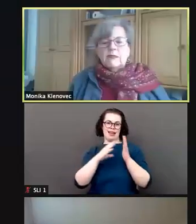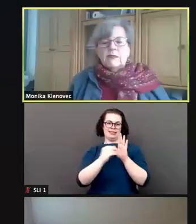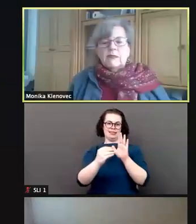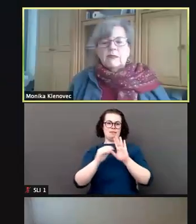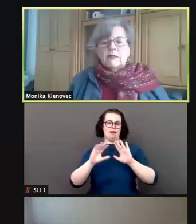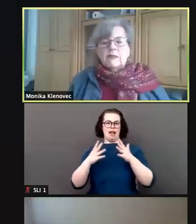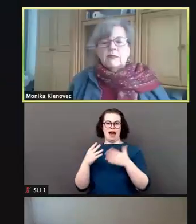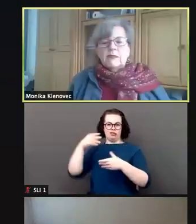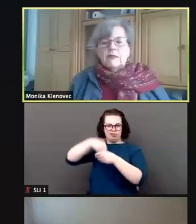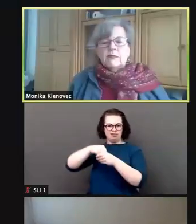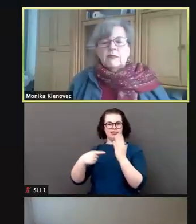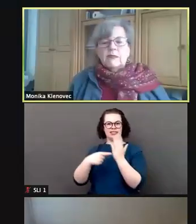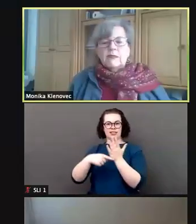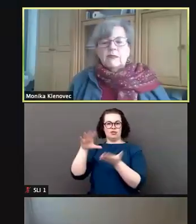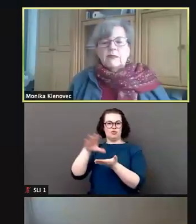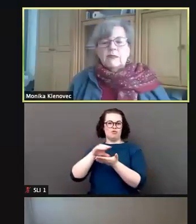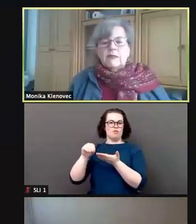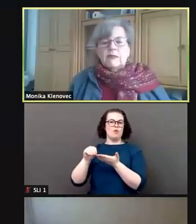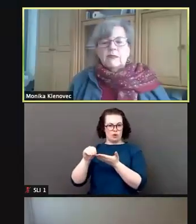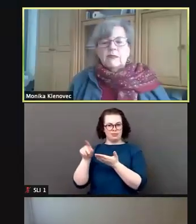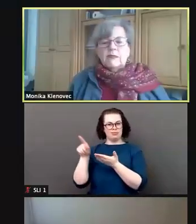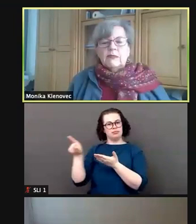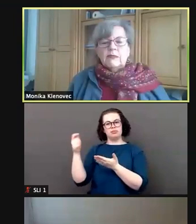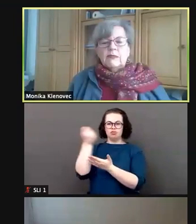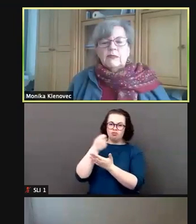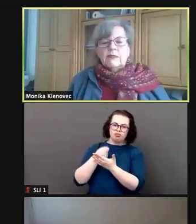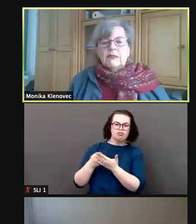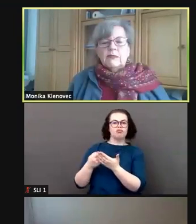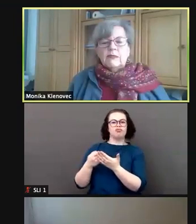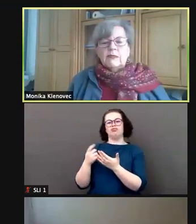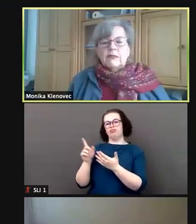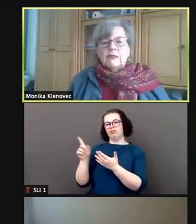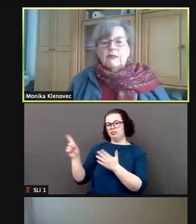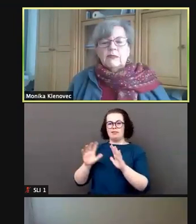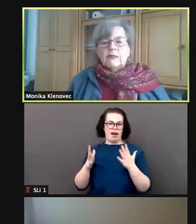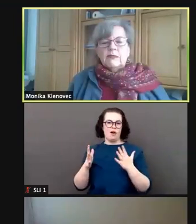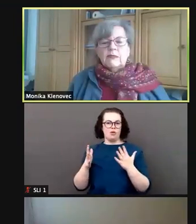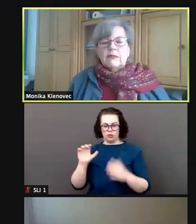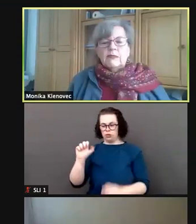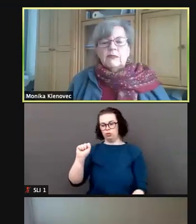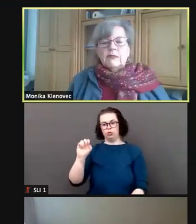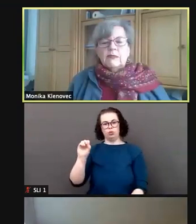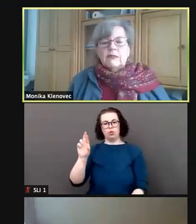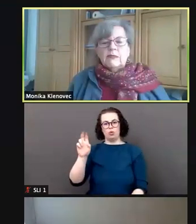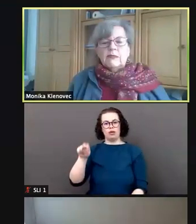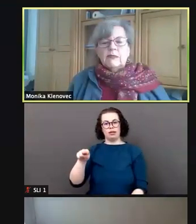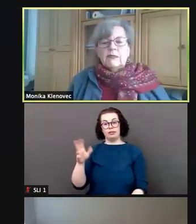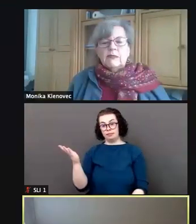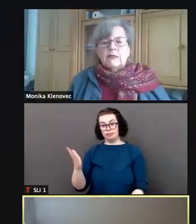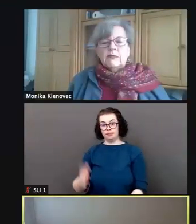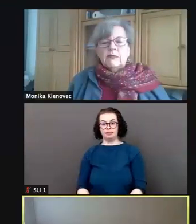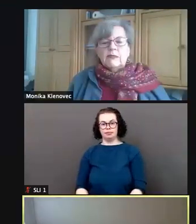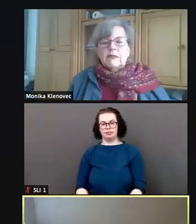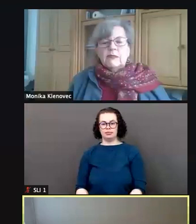report with additional figures showing our approach. Thank you. Thank you,